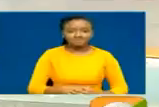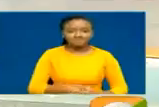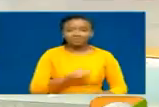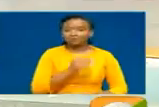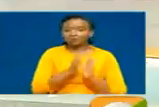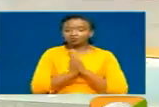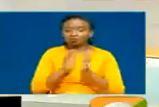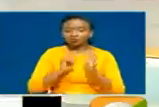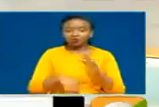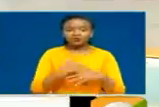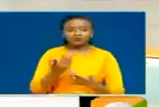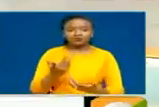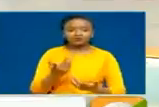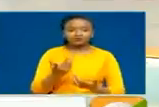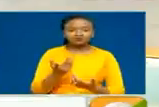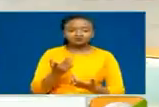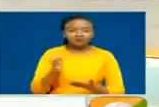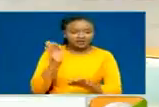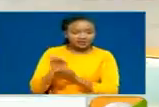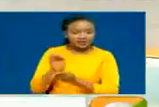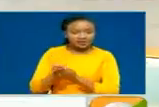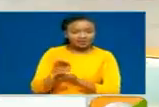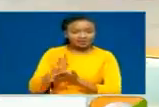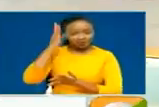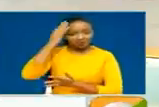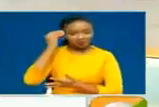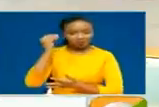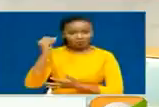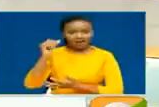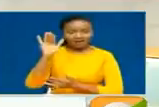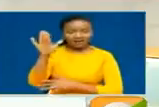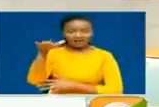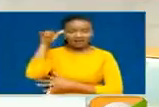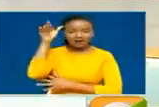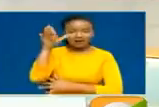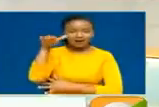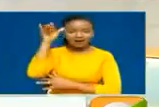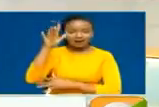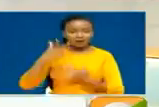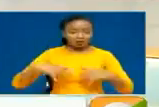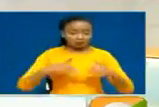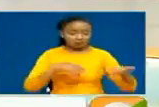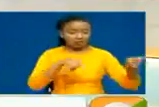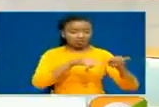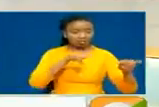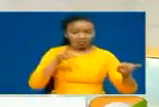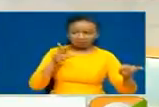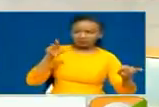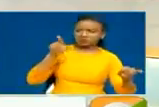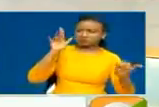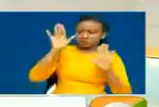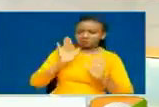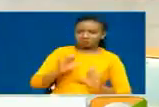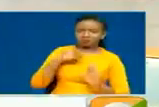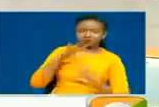Onto our weekly feature, Smart Farm, and the rearing of Somali camels is gaining popularity in the country's arid areas in a